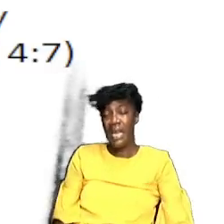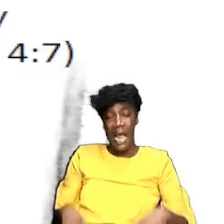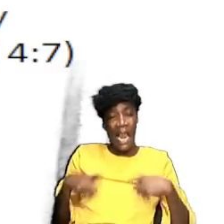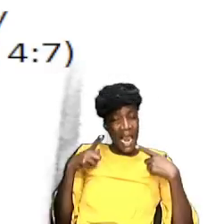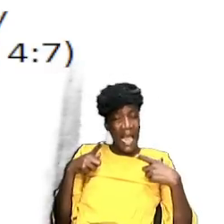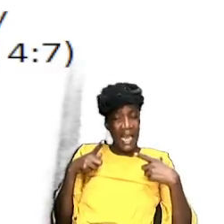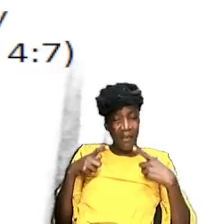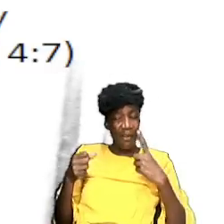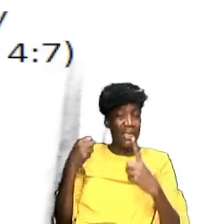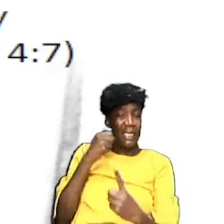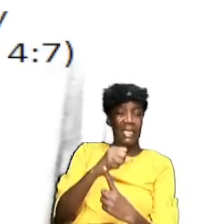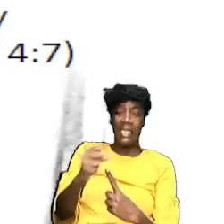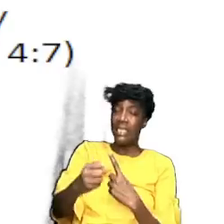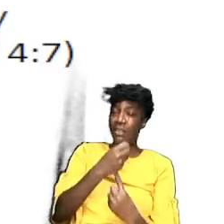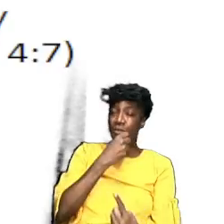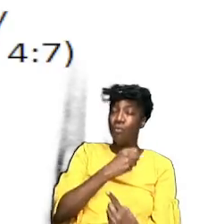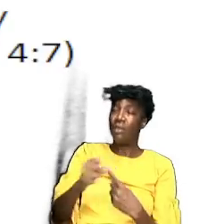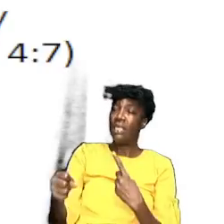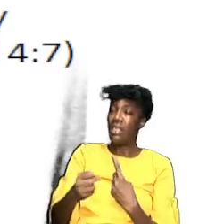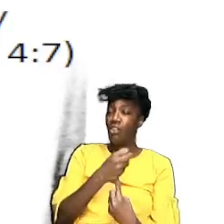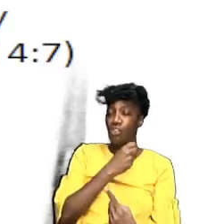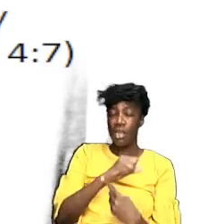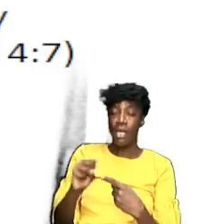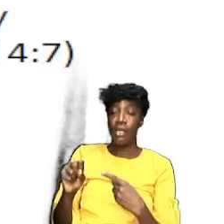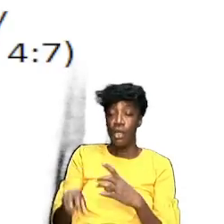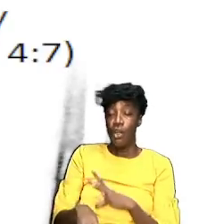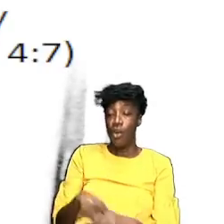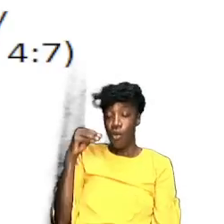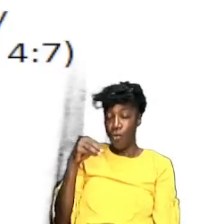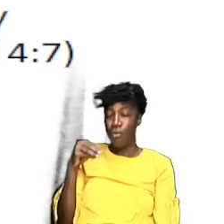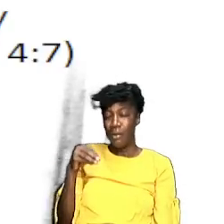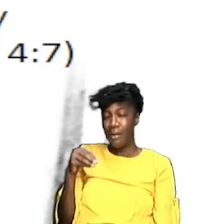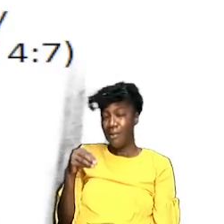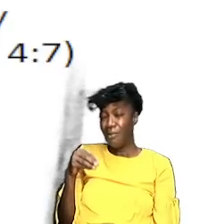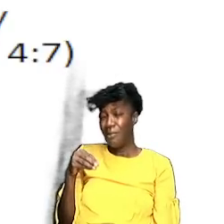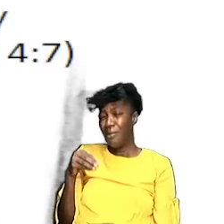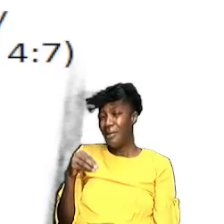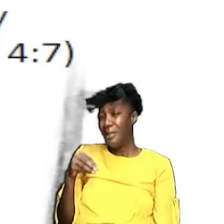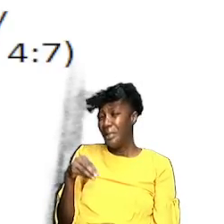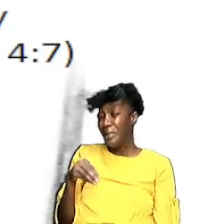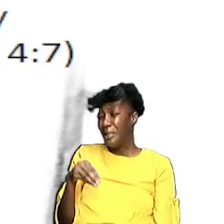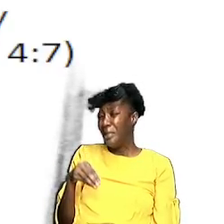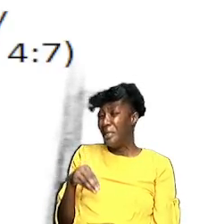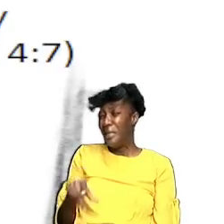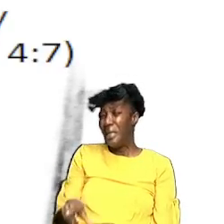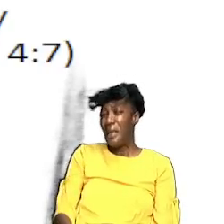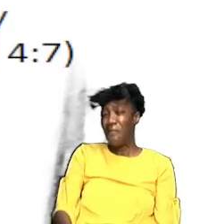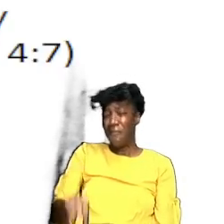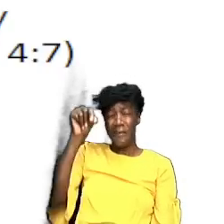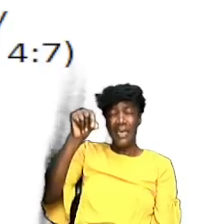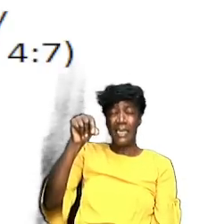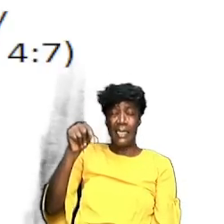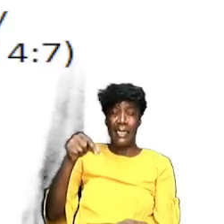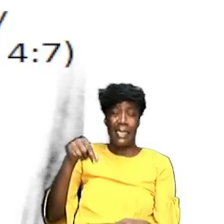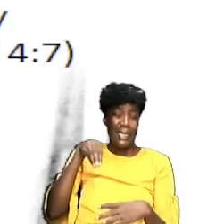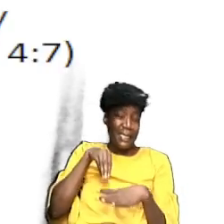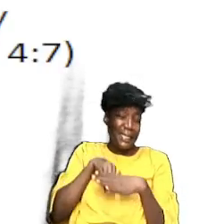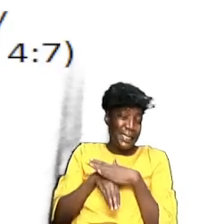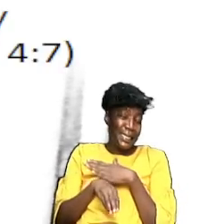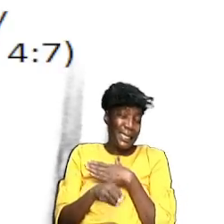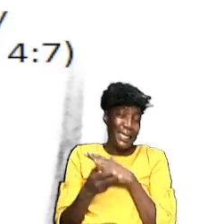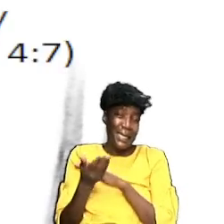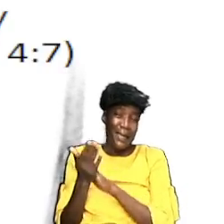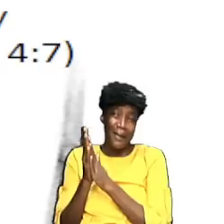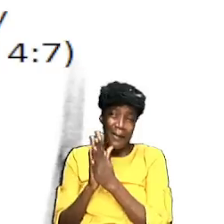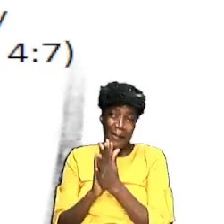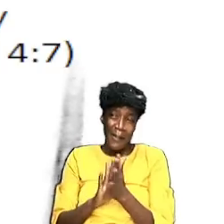some situations that reach you. But out of the blues, you find this inner peace. Your feet is shod, brethren. Because the